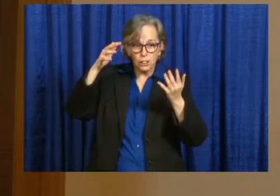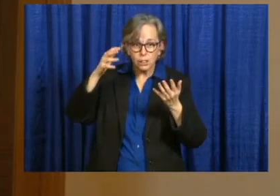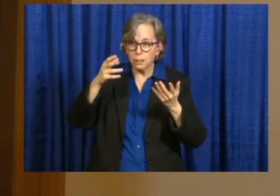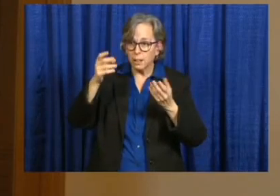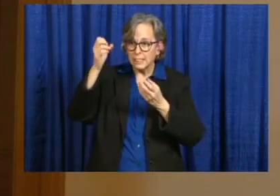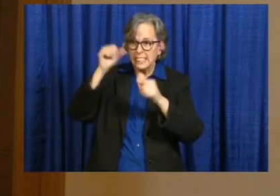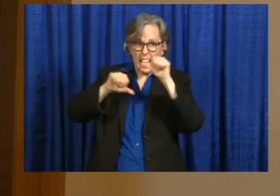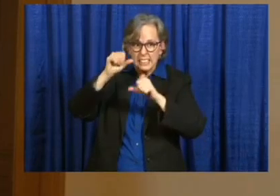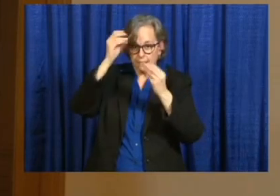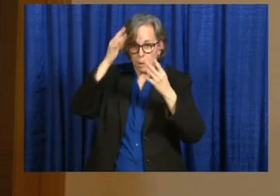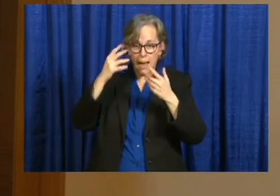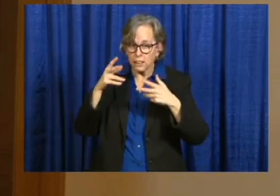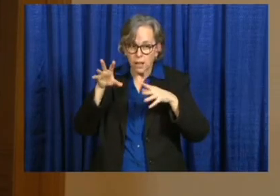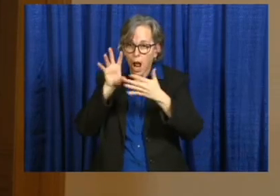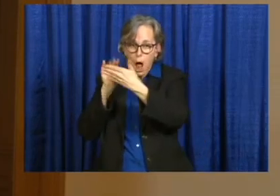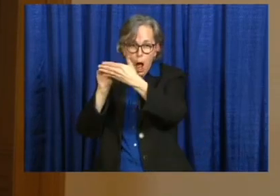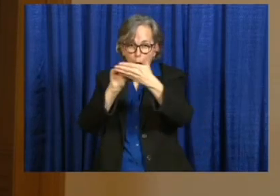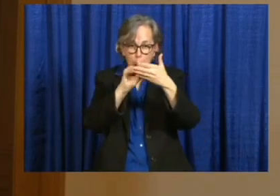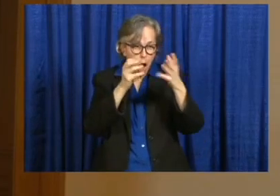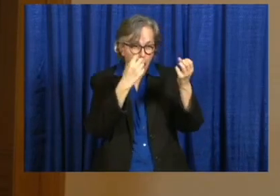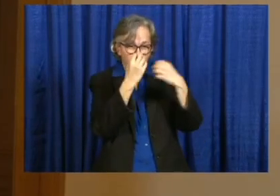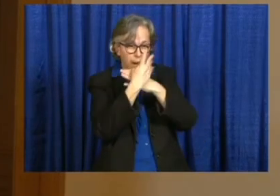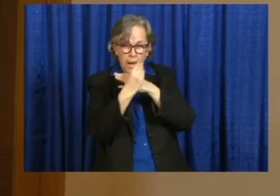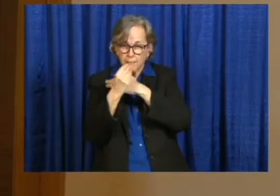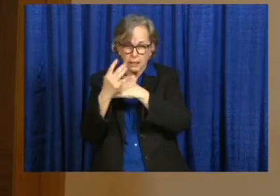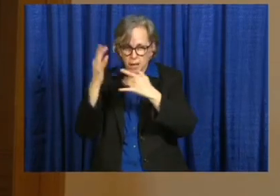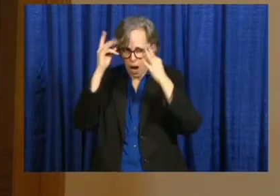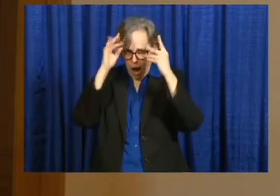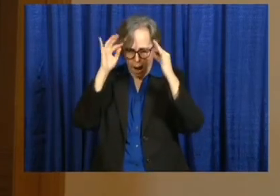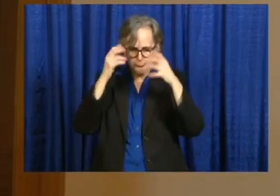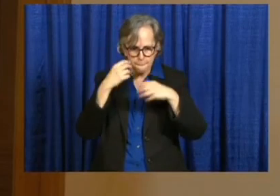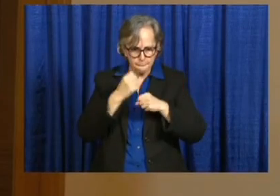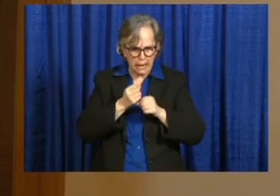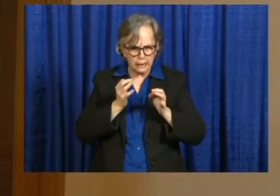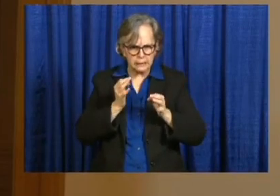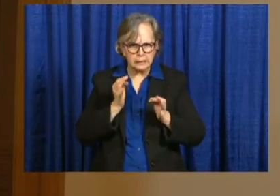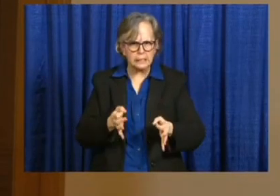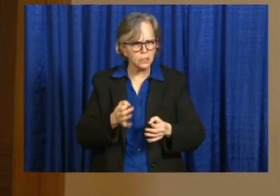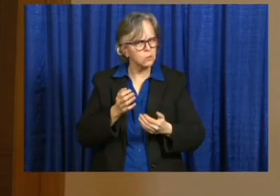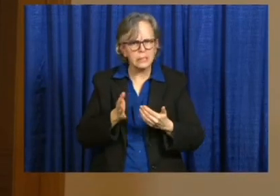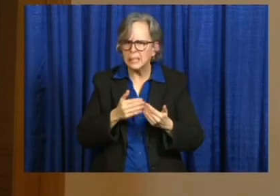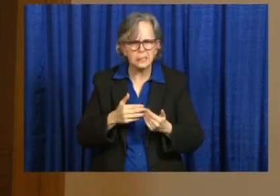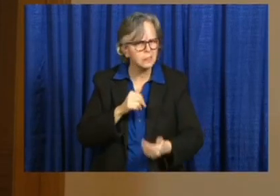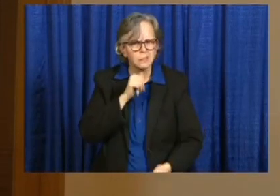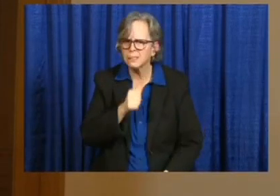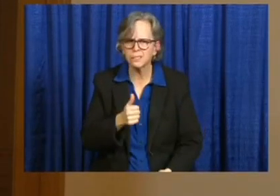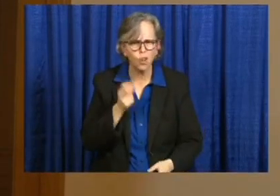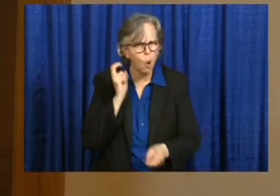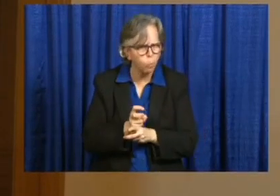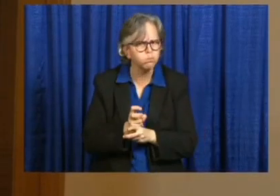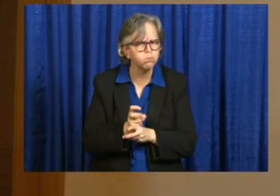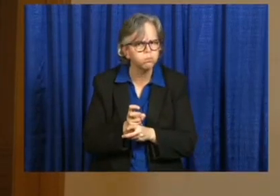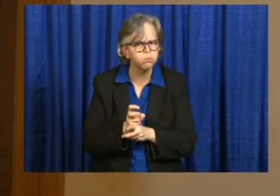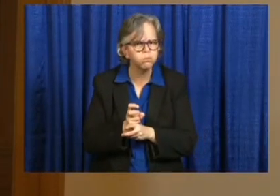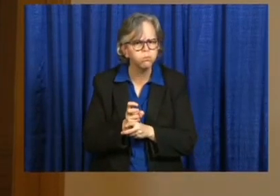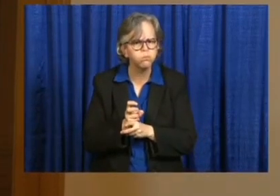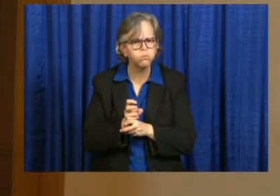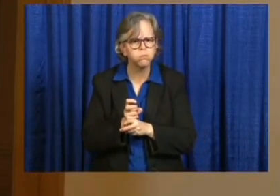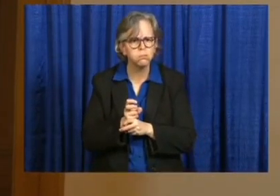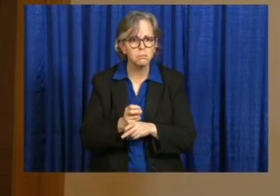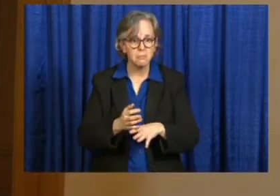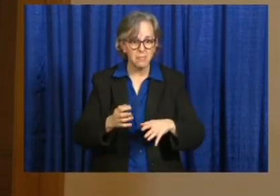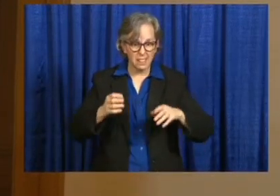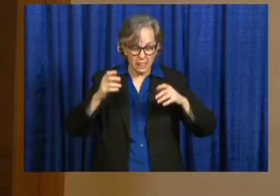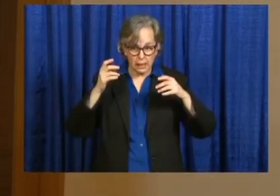of advice, and then make some really hard decisions. But the ability to do that and not have a bias, we all have